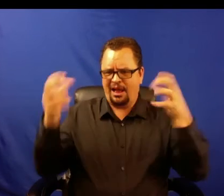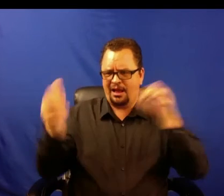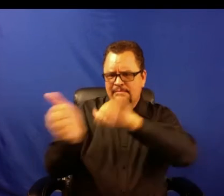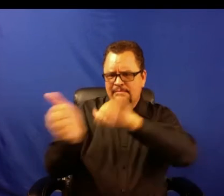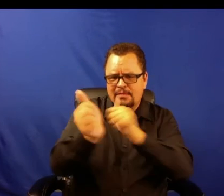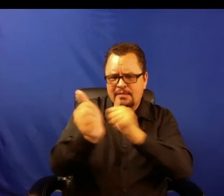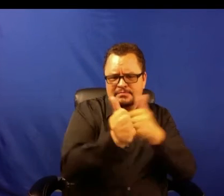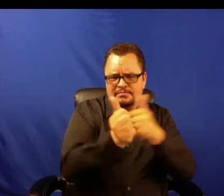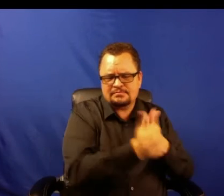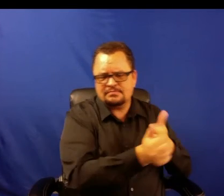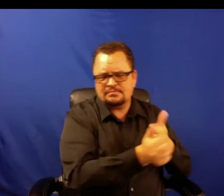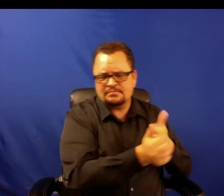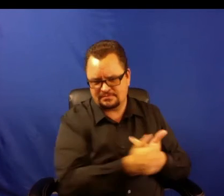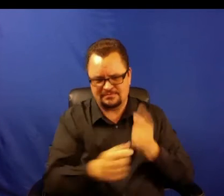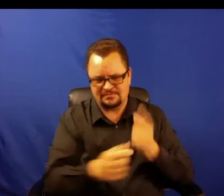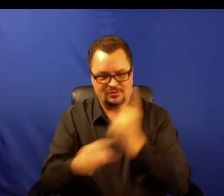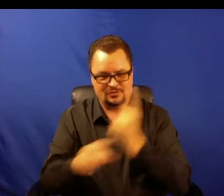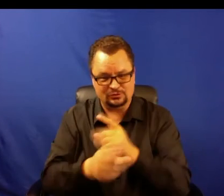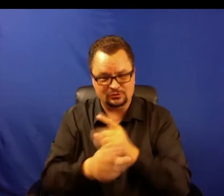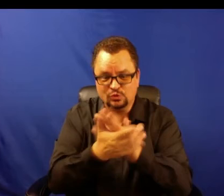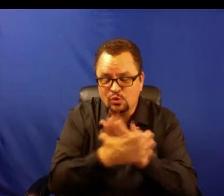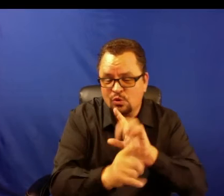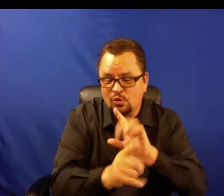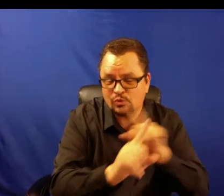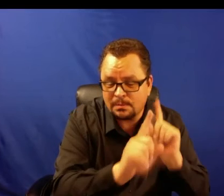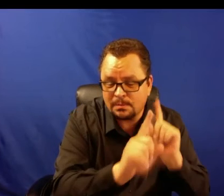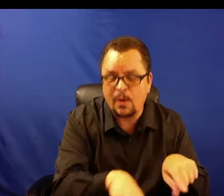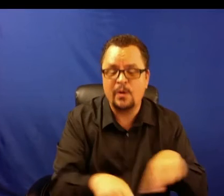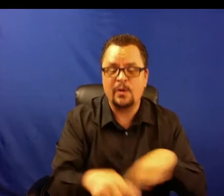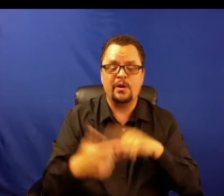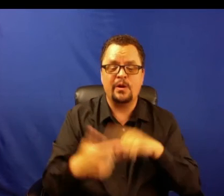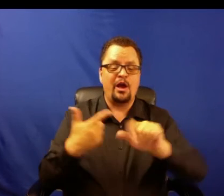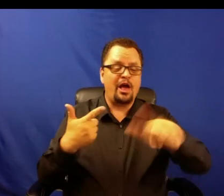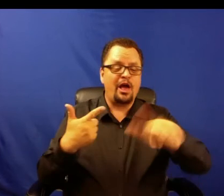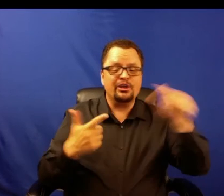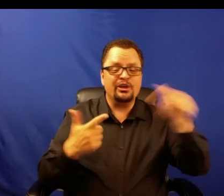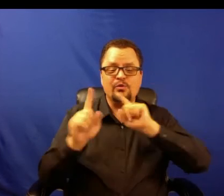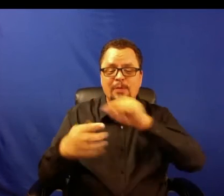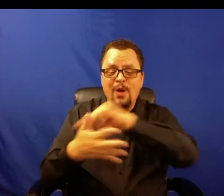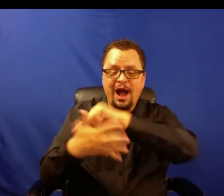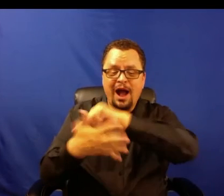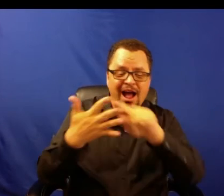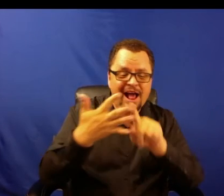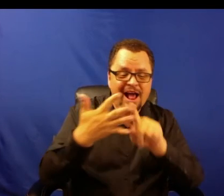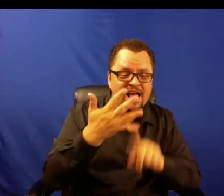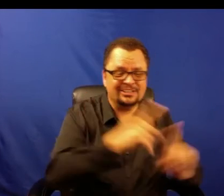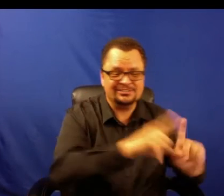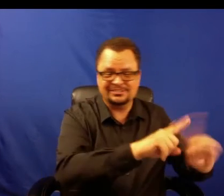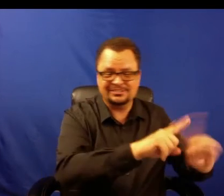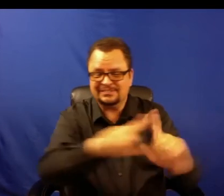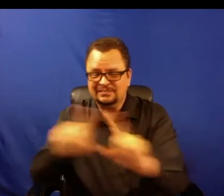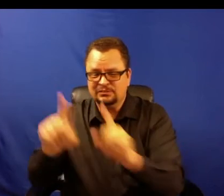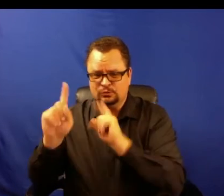Brenda's, your report, is very meaty. There's a lot to unpack, and there's a lot of